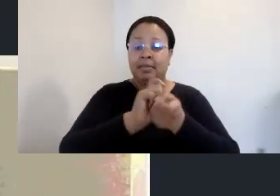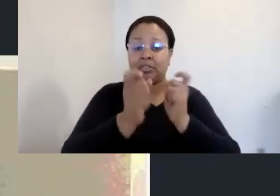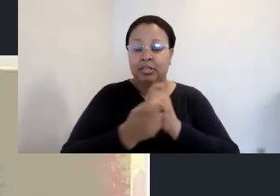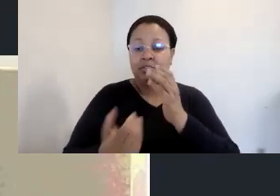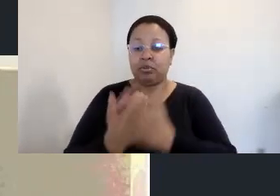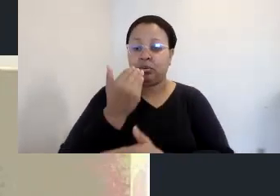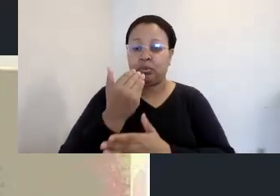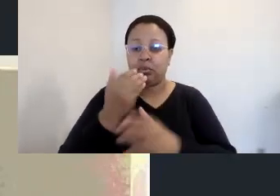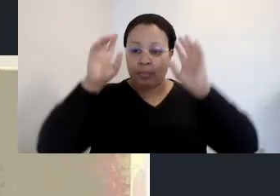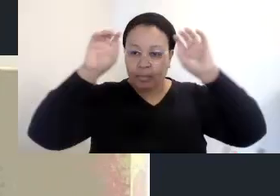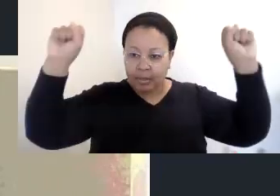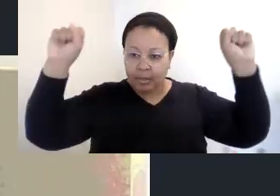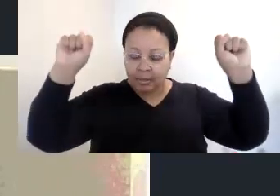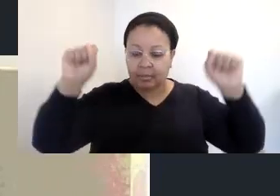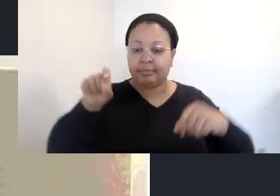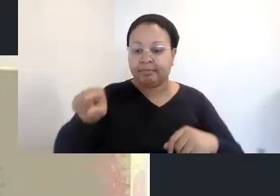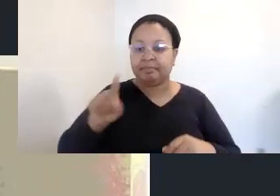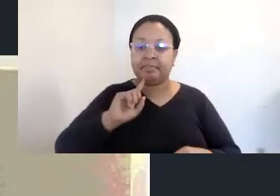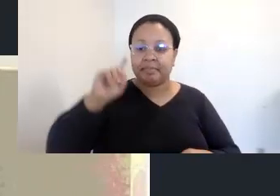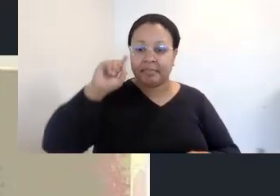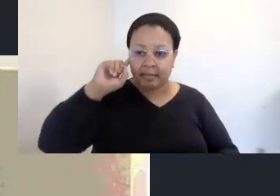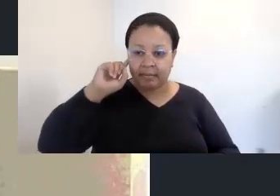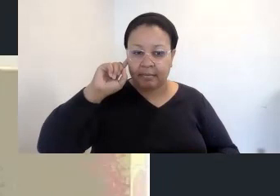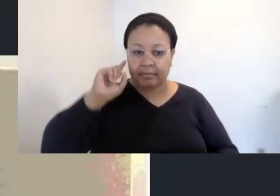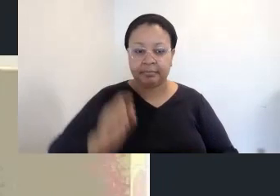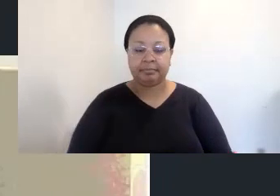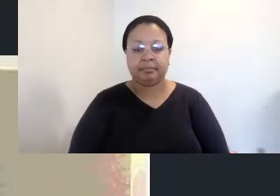chosen, someone who is deaf.